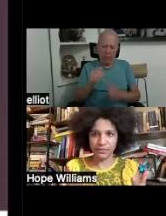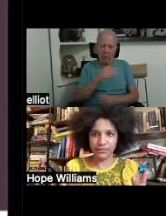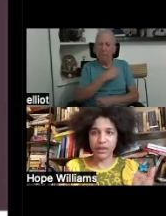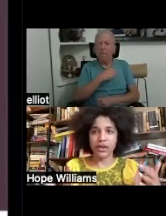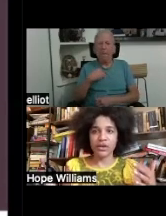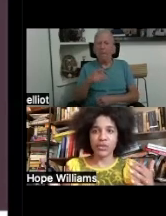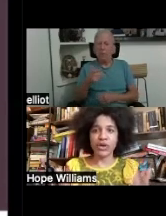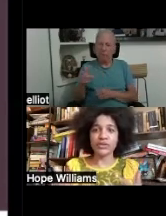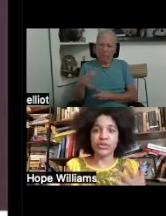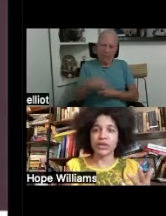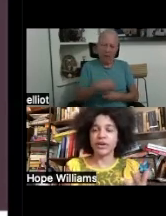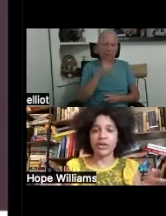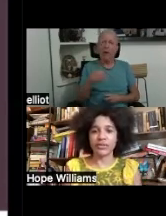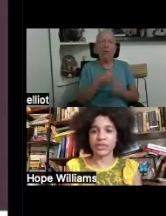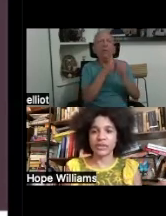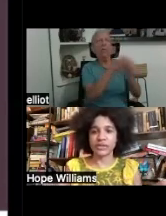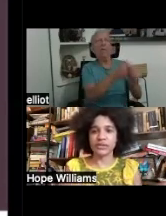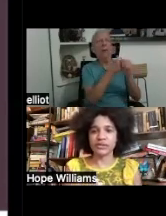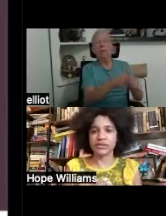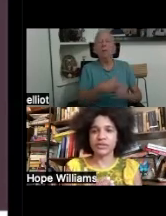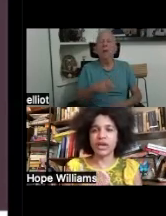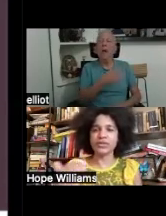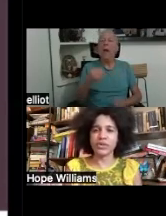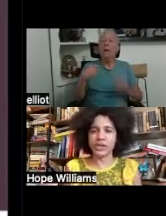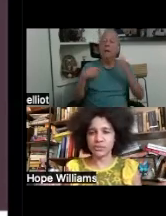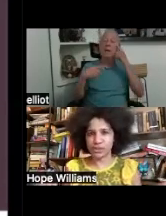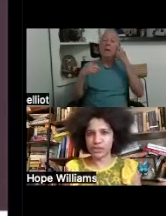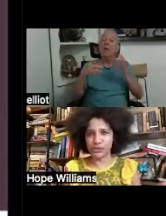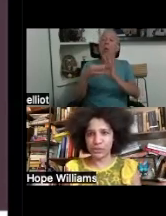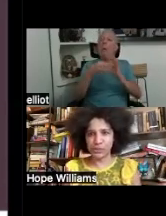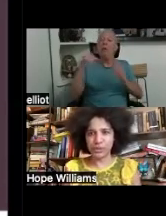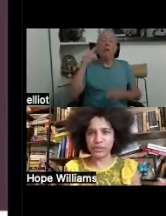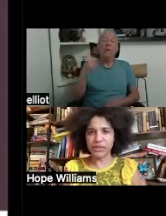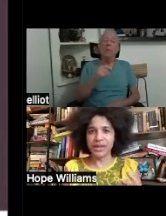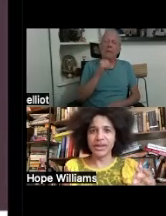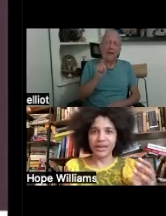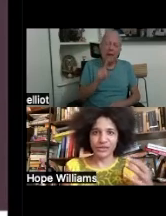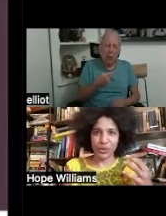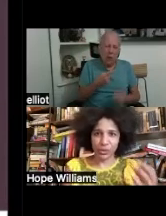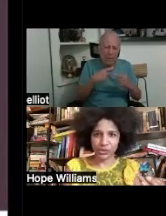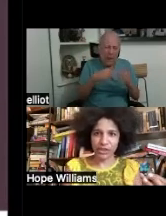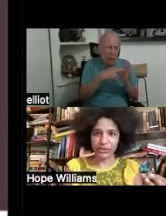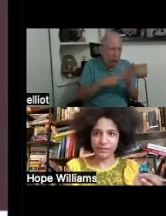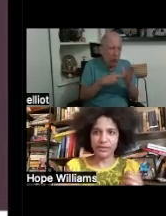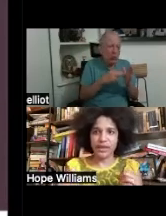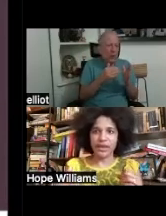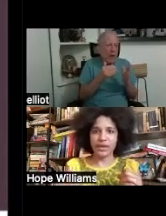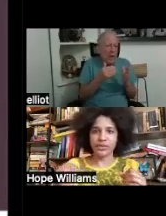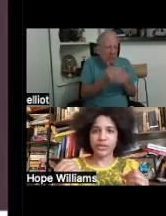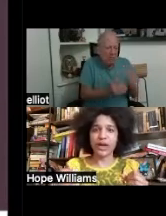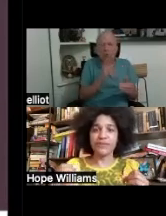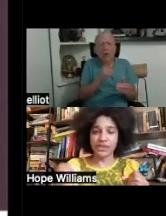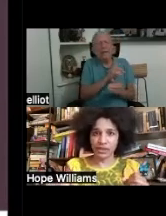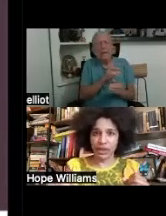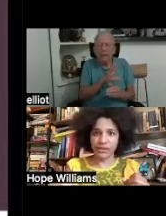norms. We've also talked about how governance is not so much procedure and rules, it's culture. If